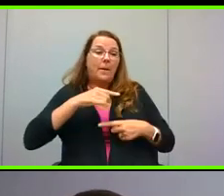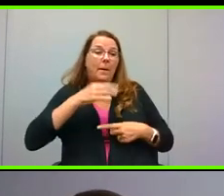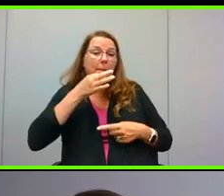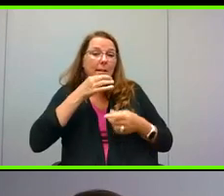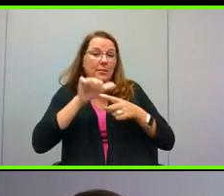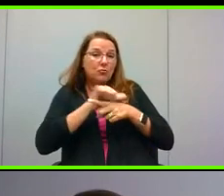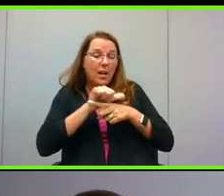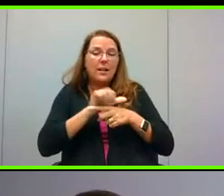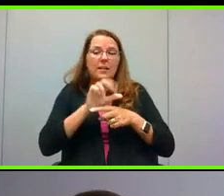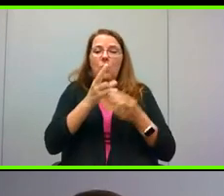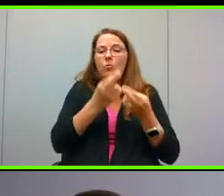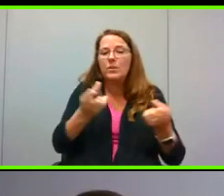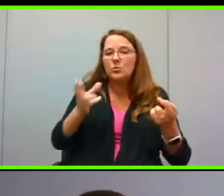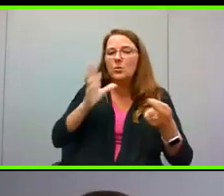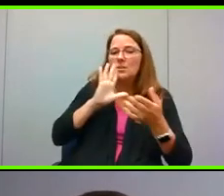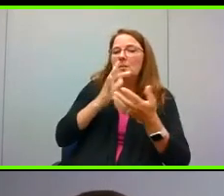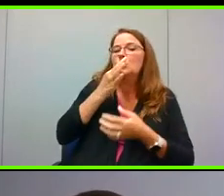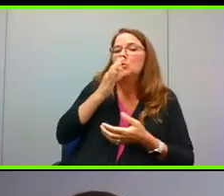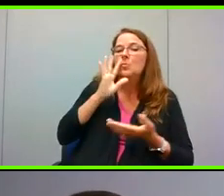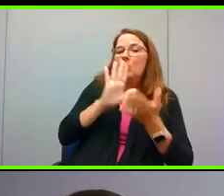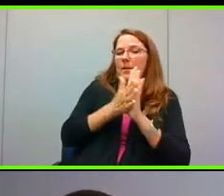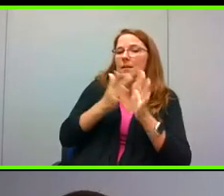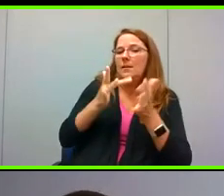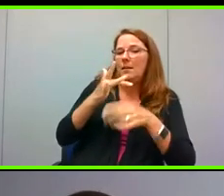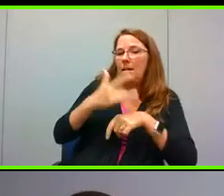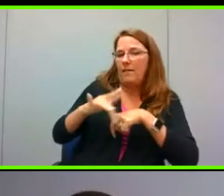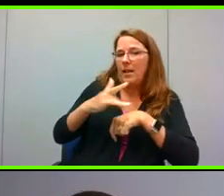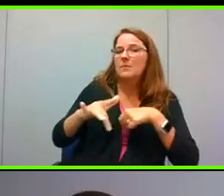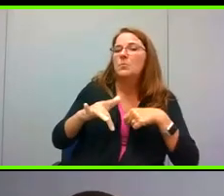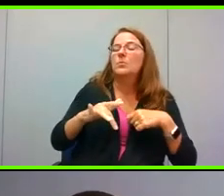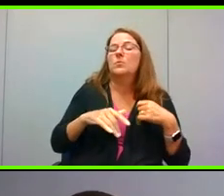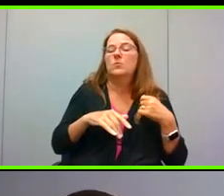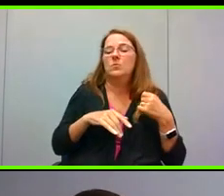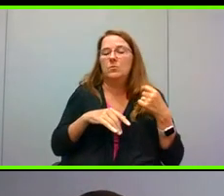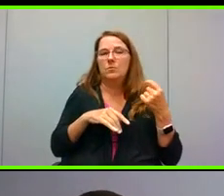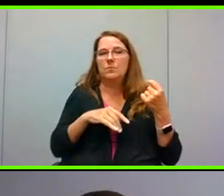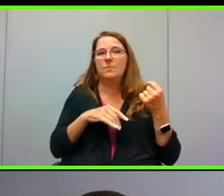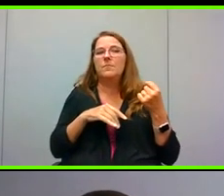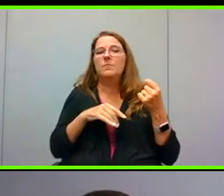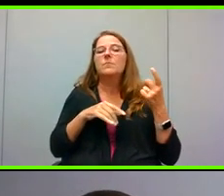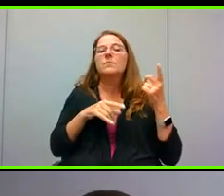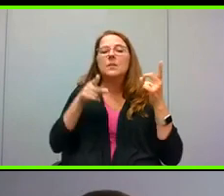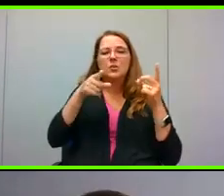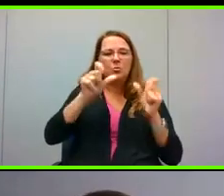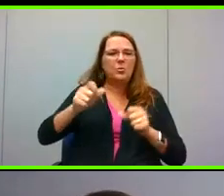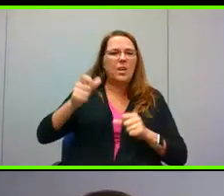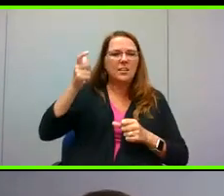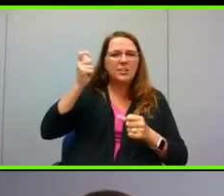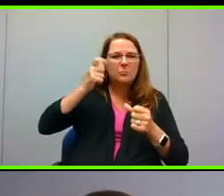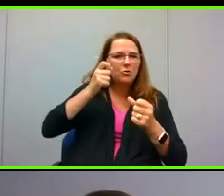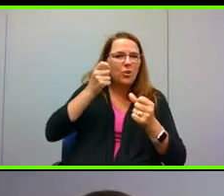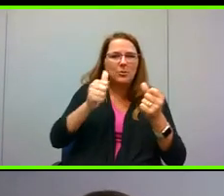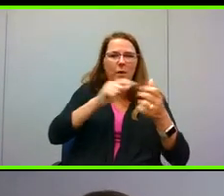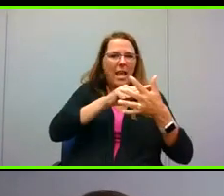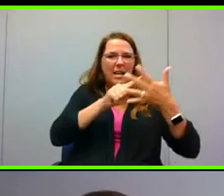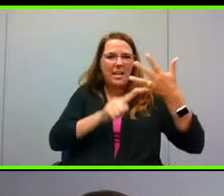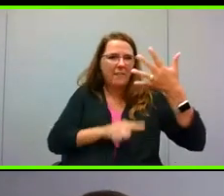are becoming available. They all come out. You can subscribe to any number of them as you see